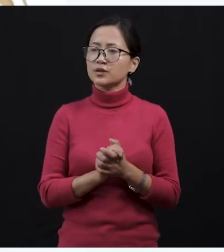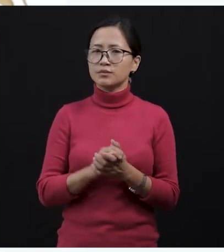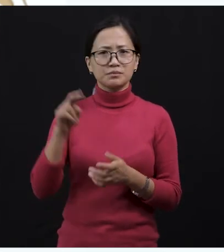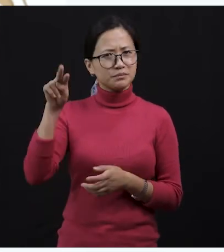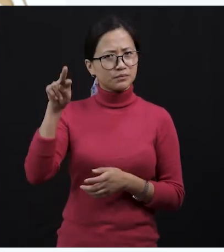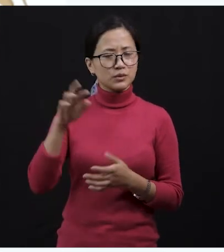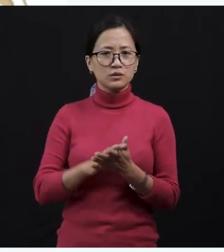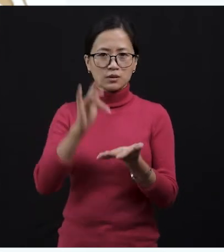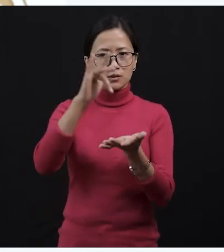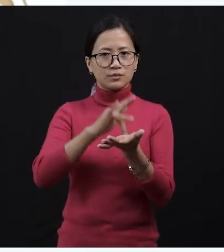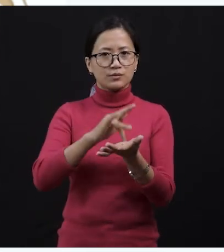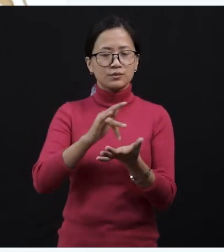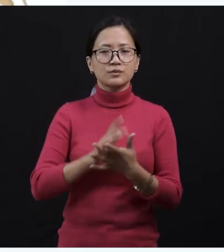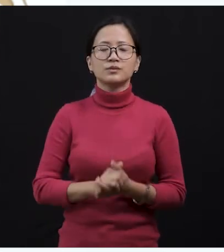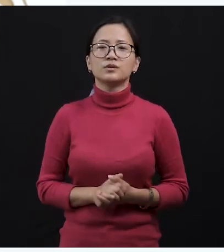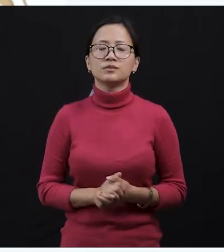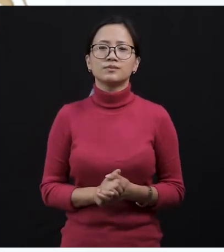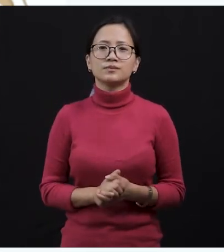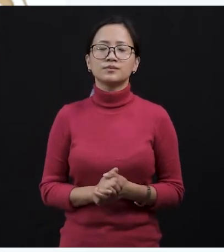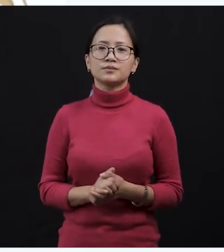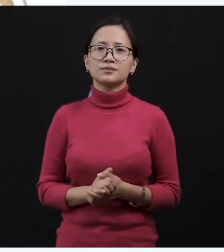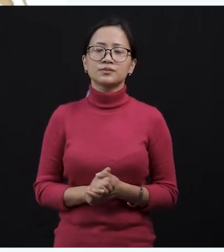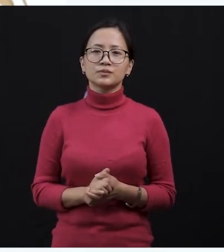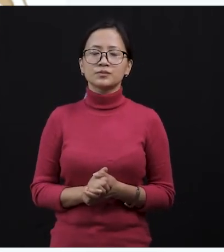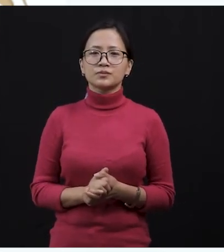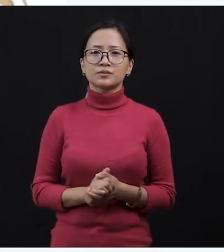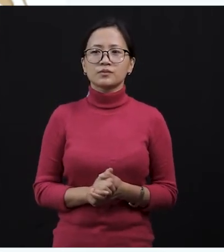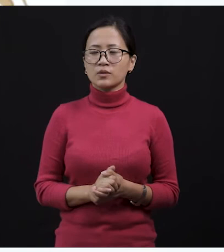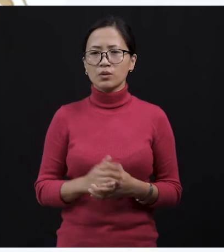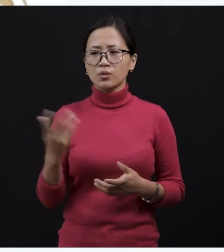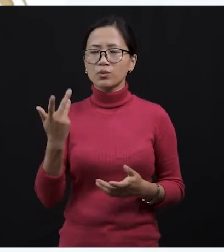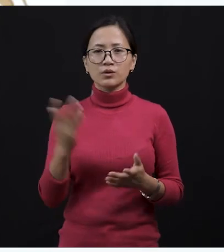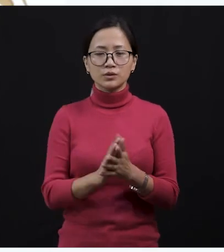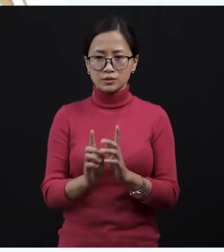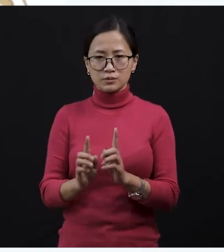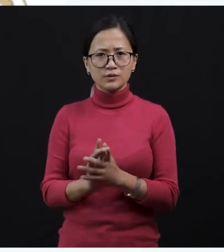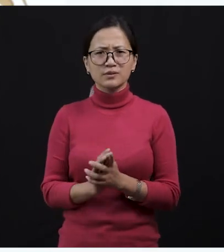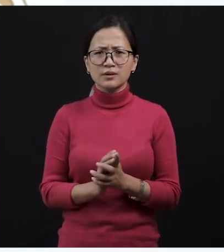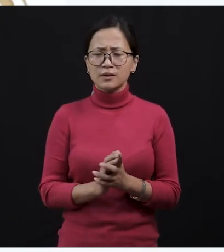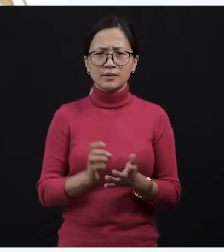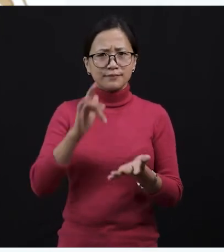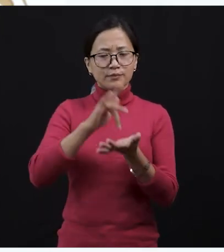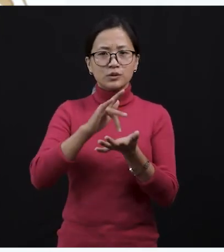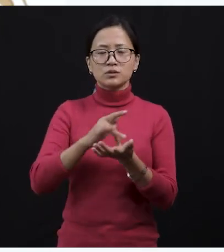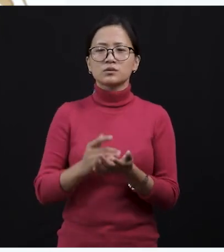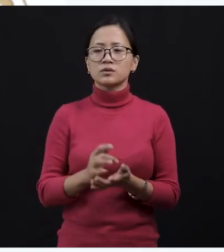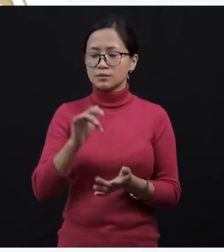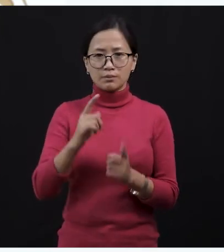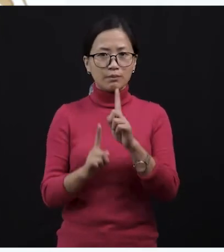means the place, okay? The place where the plants grow